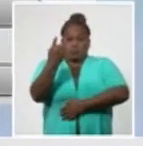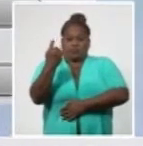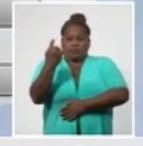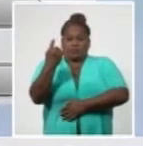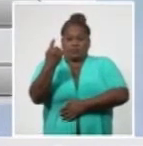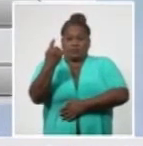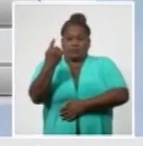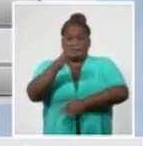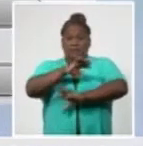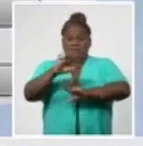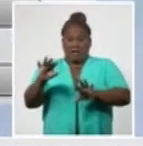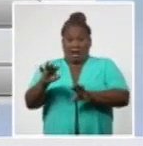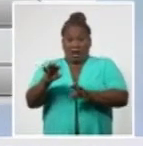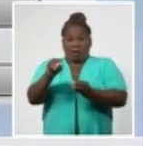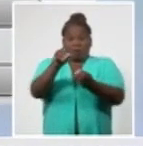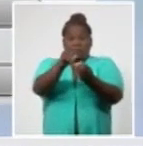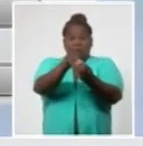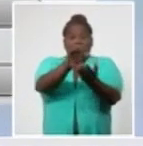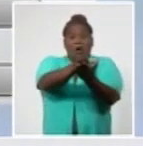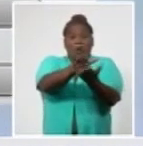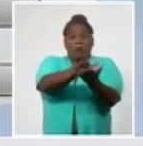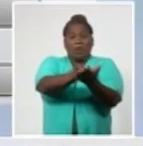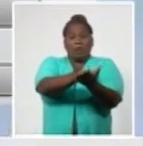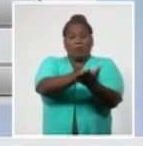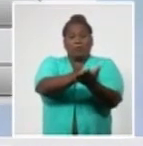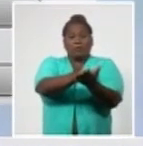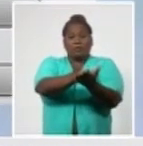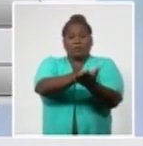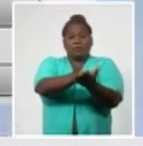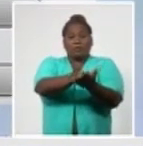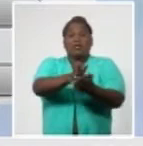one case tested positive.